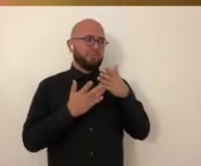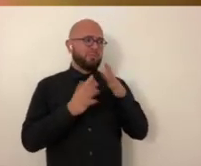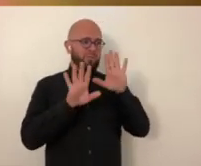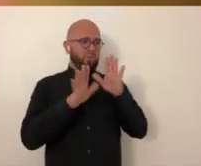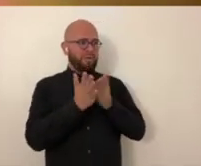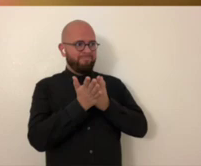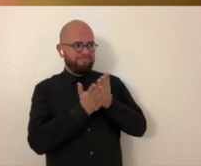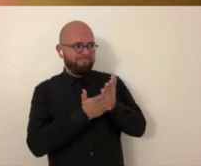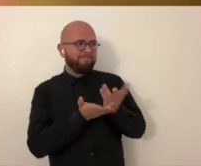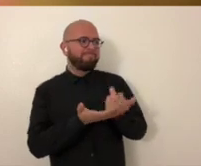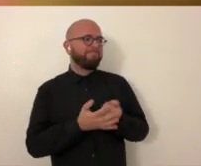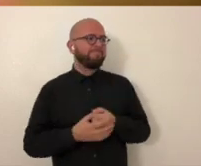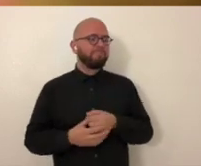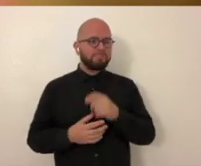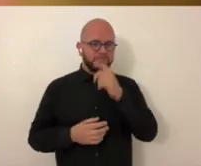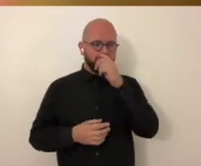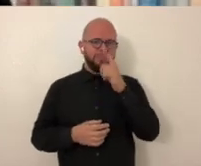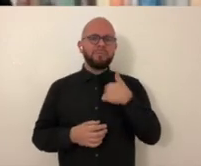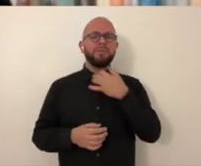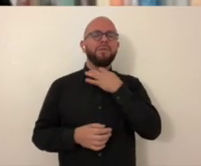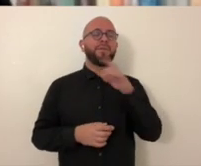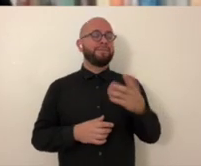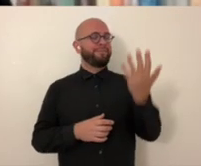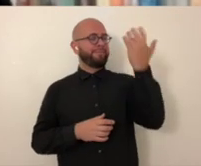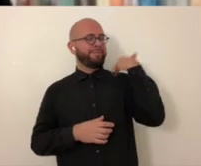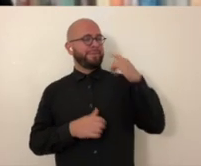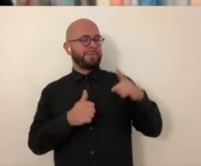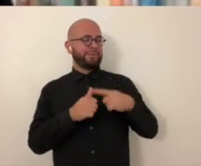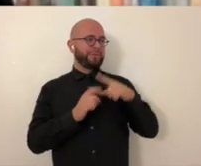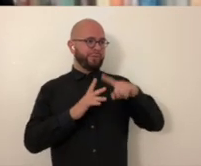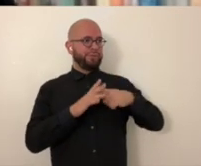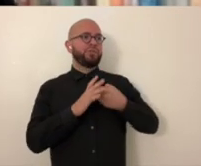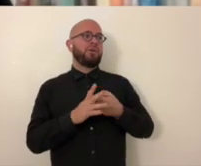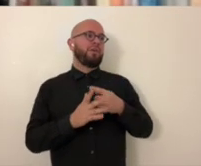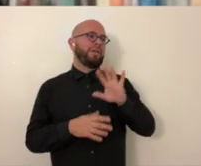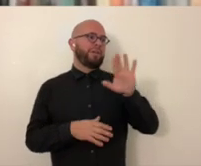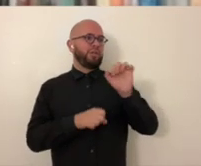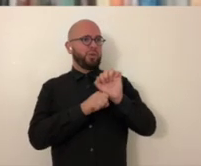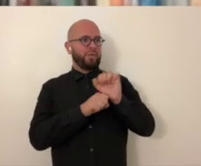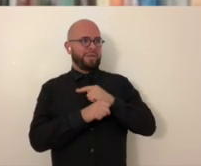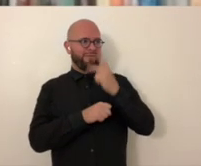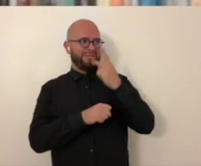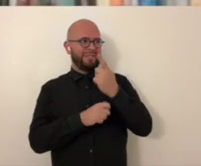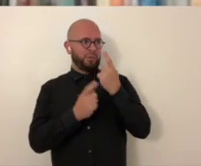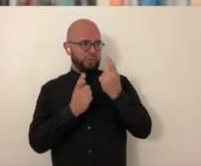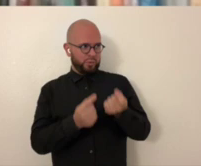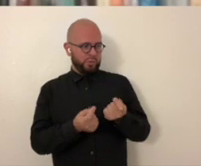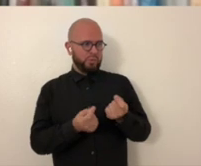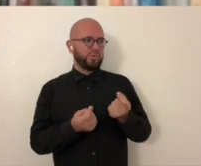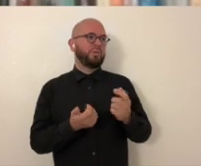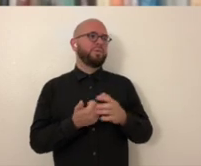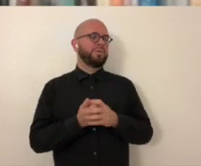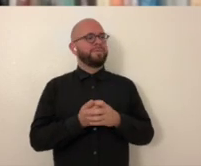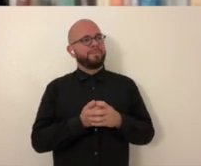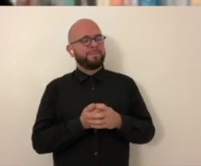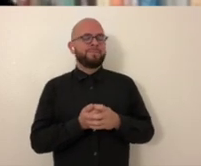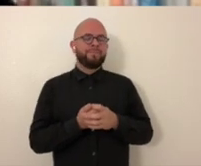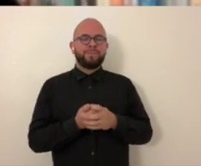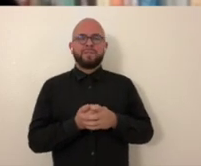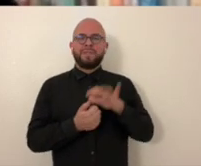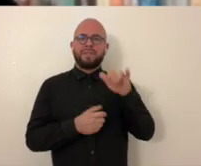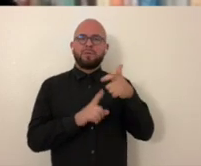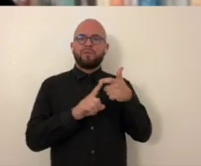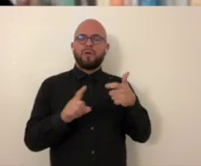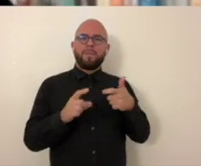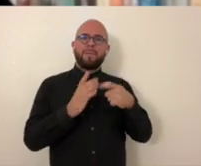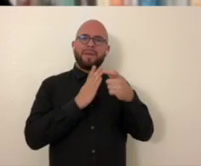to talk about disability. It is. It is. What sorts of things, when you first started, the pieces that I had